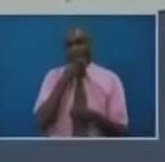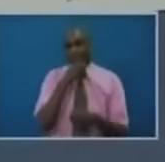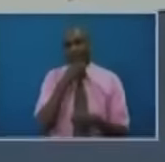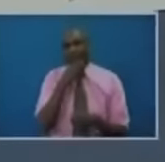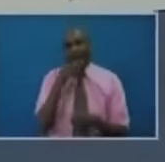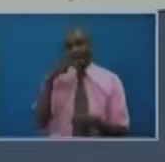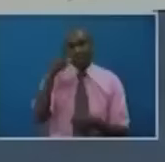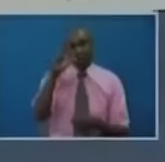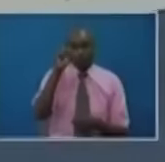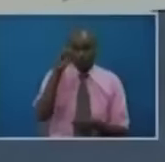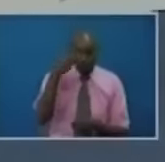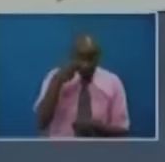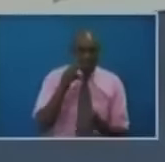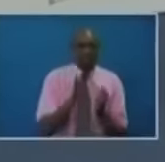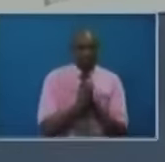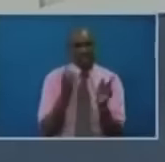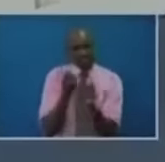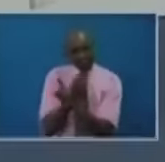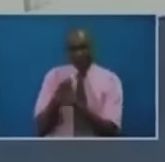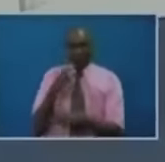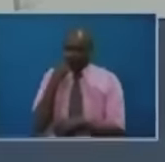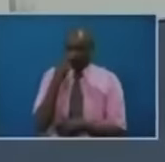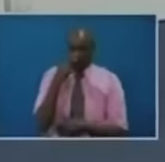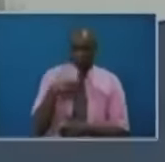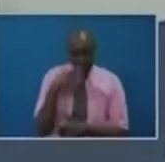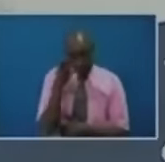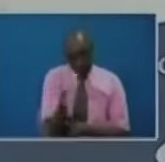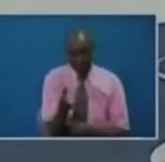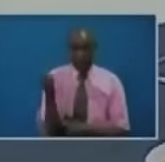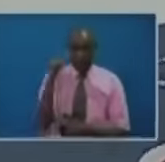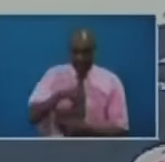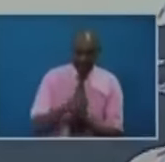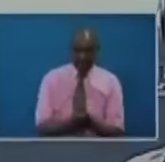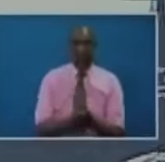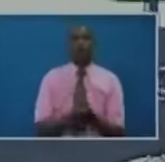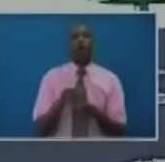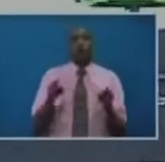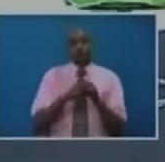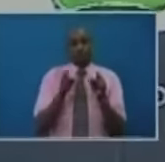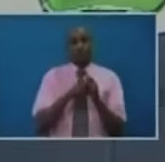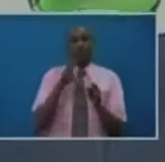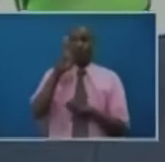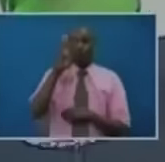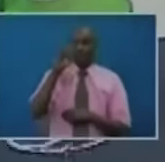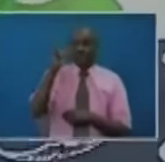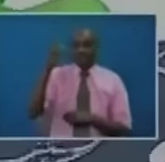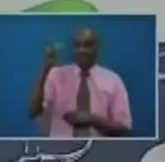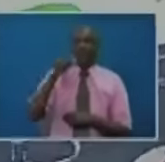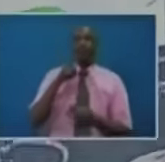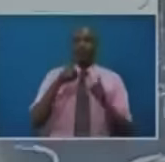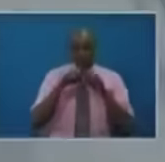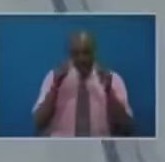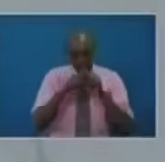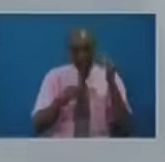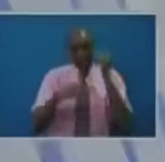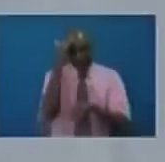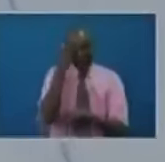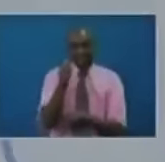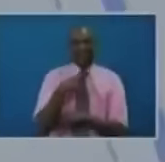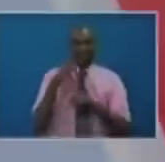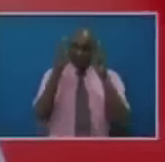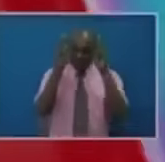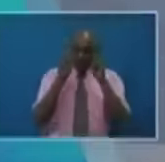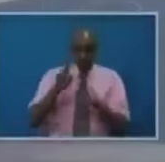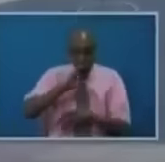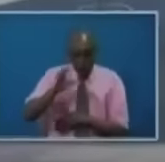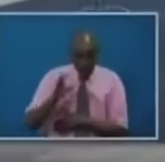have Aman Singh Deep. They're going to be joining me later on in the show tonight. We also have Willis the Word Master. He's going to be joining me live from Kisumu County. And